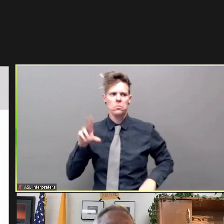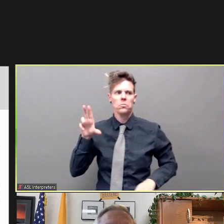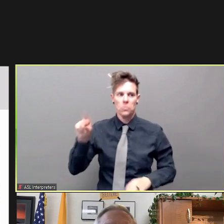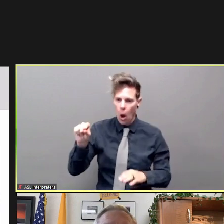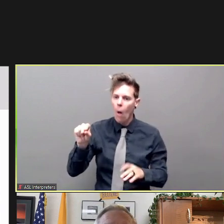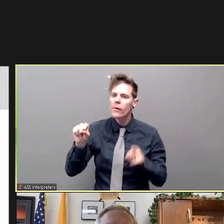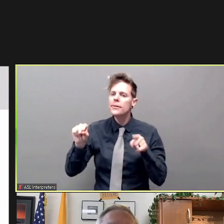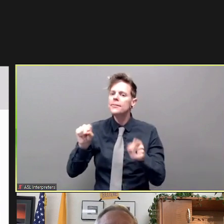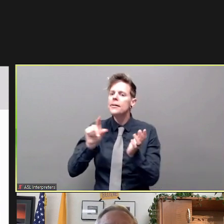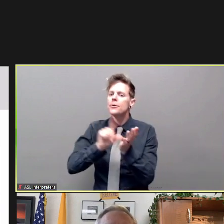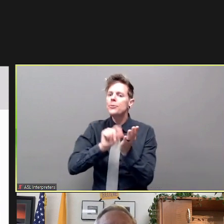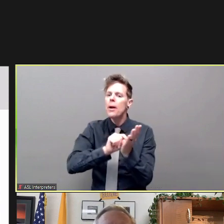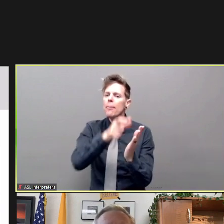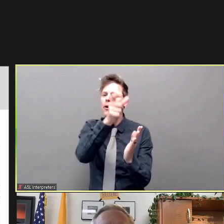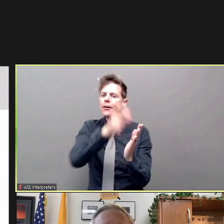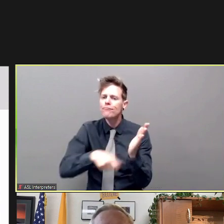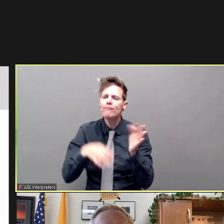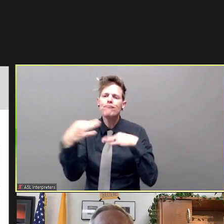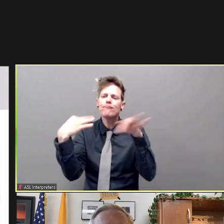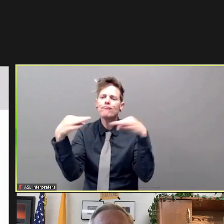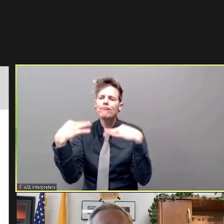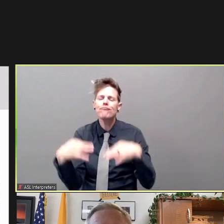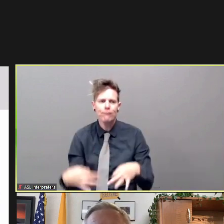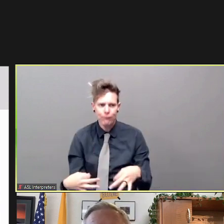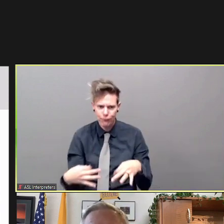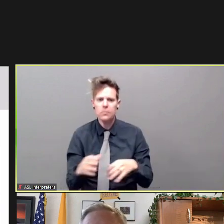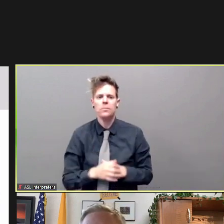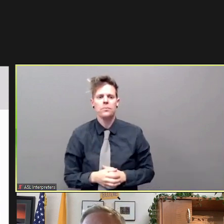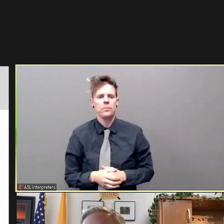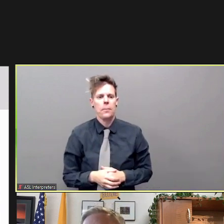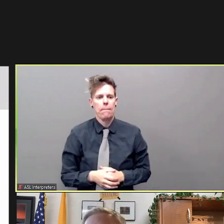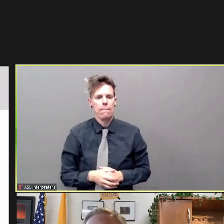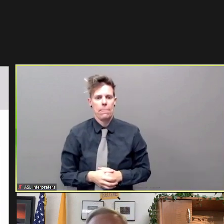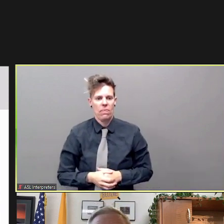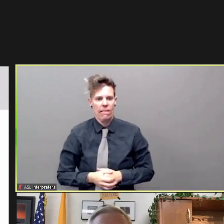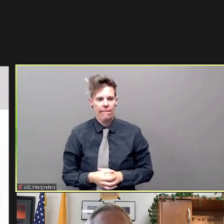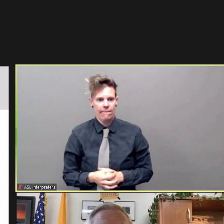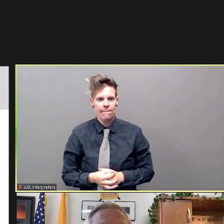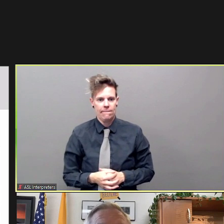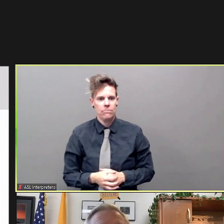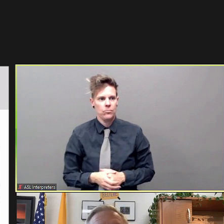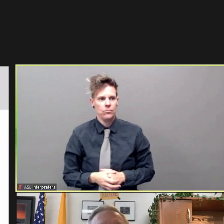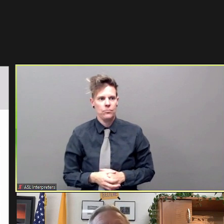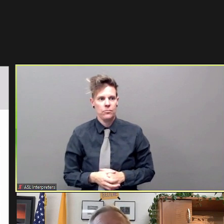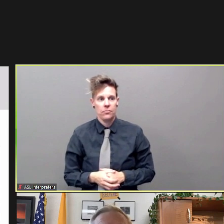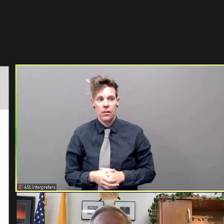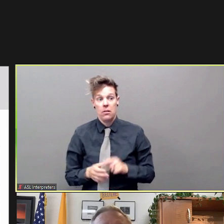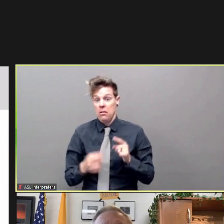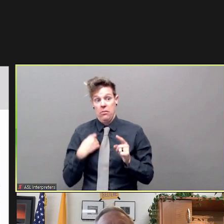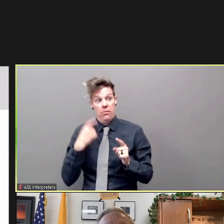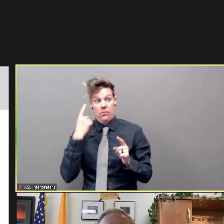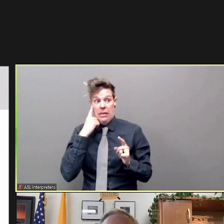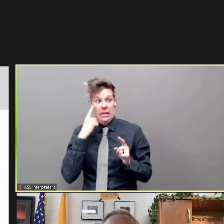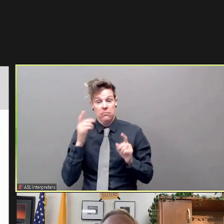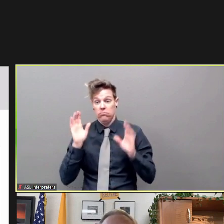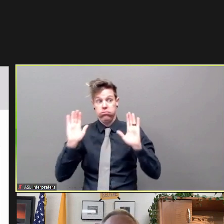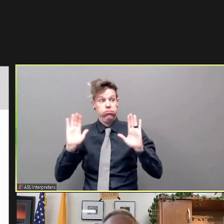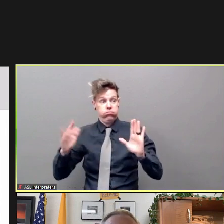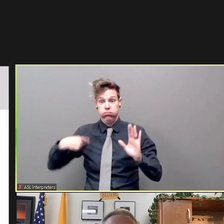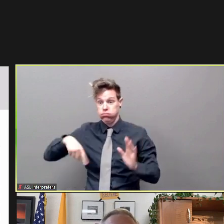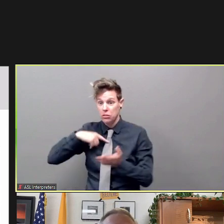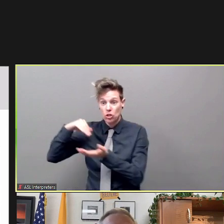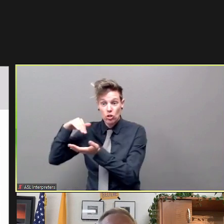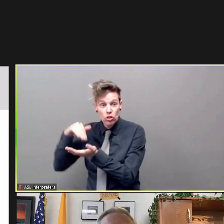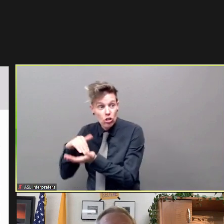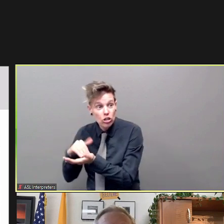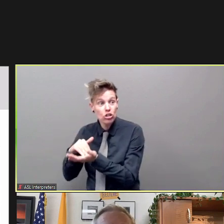issue. And I think the decision that was reached based on the opinions of our specialists is a good one, and does offer families the